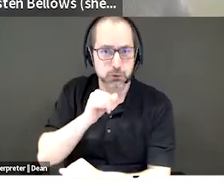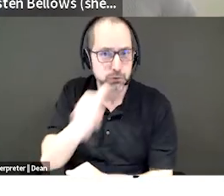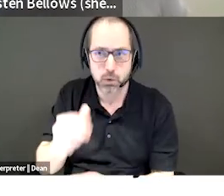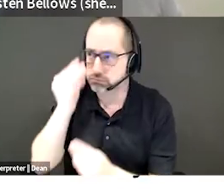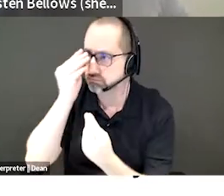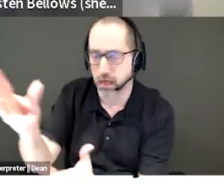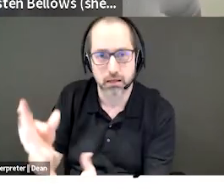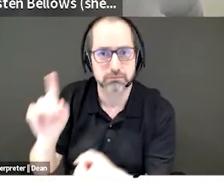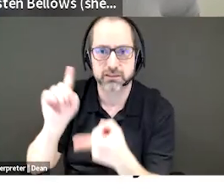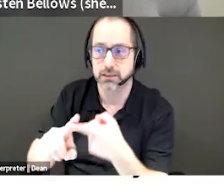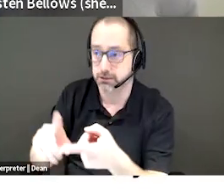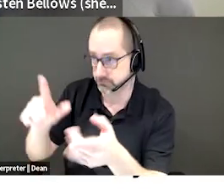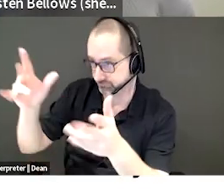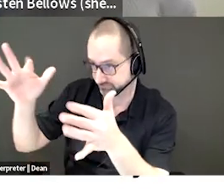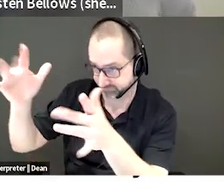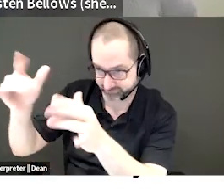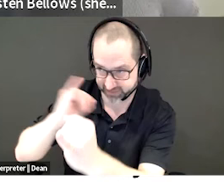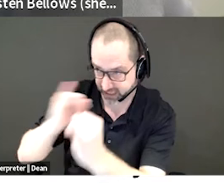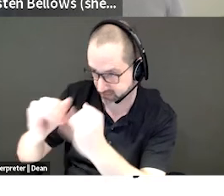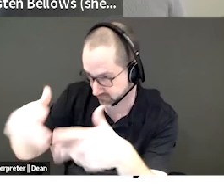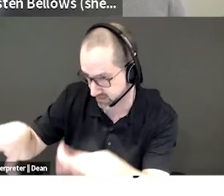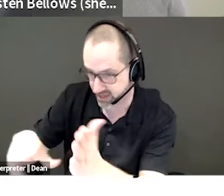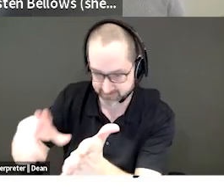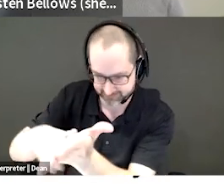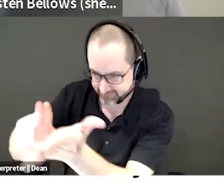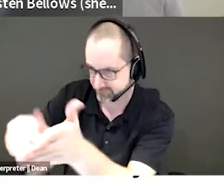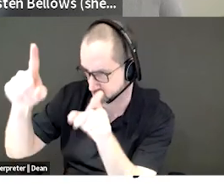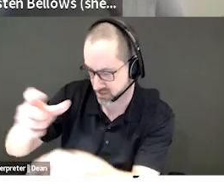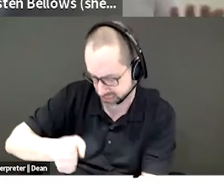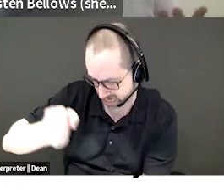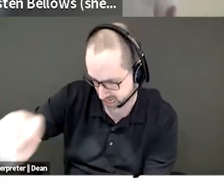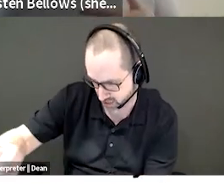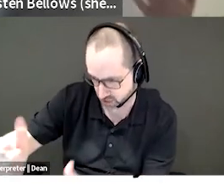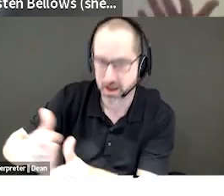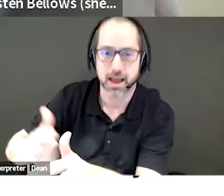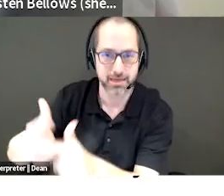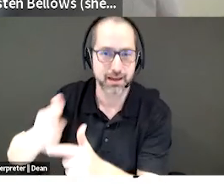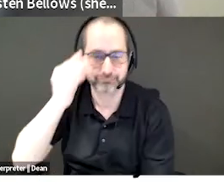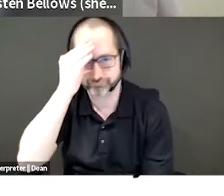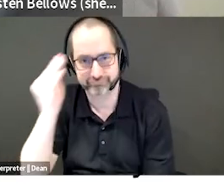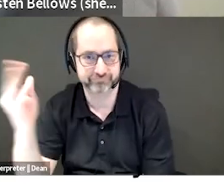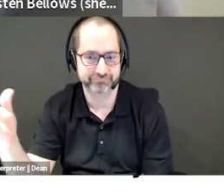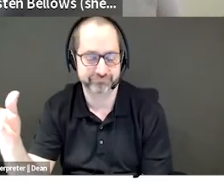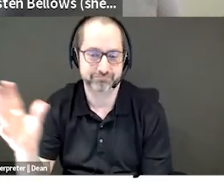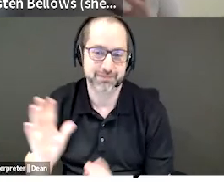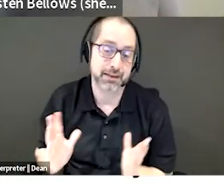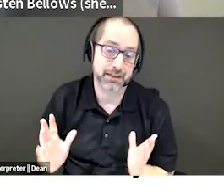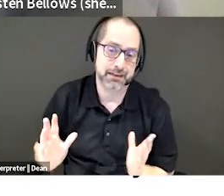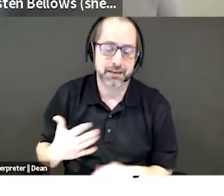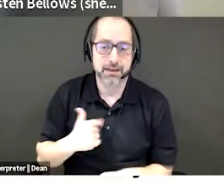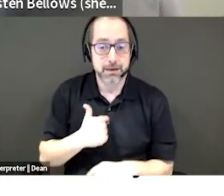So yeah, some people may take that approach as well. I was more explicit during my interview